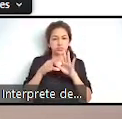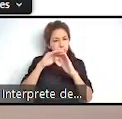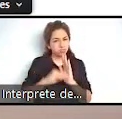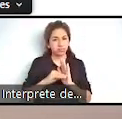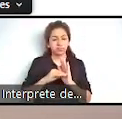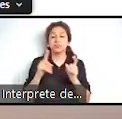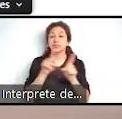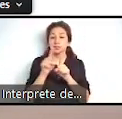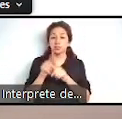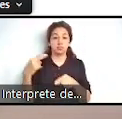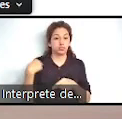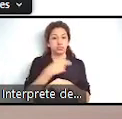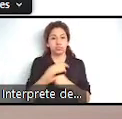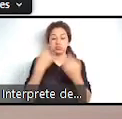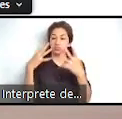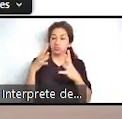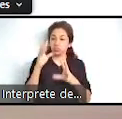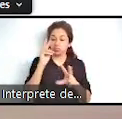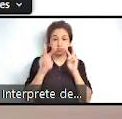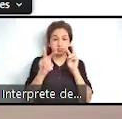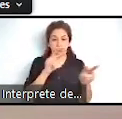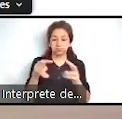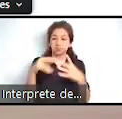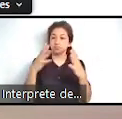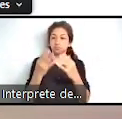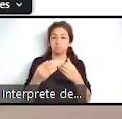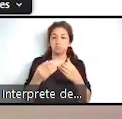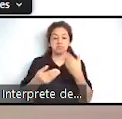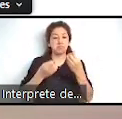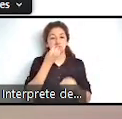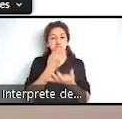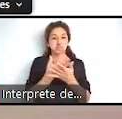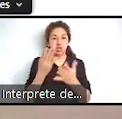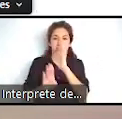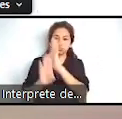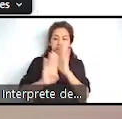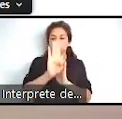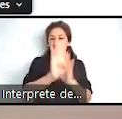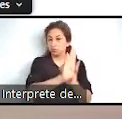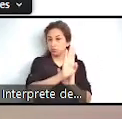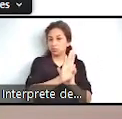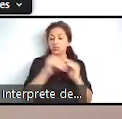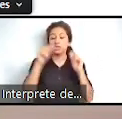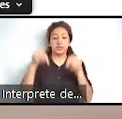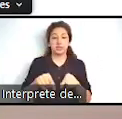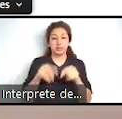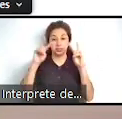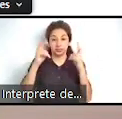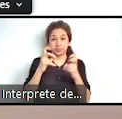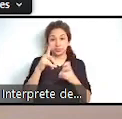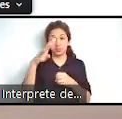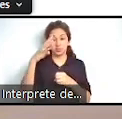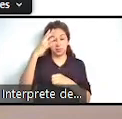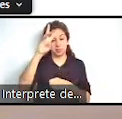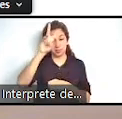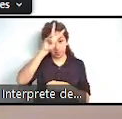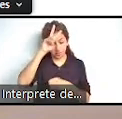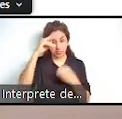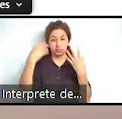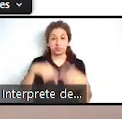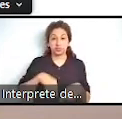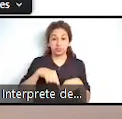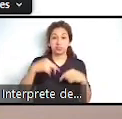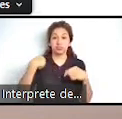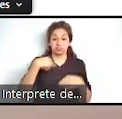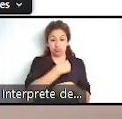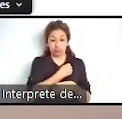many swedish businesses have been able to innovate and become more competitive now in the world in this framework in peru the embassy and the business